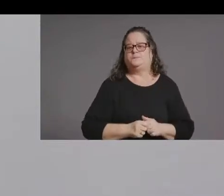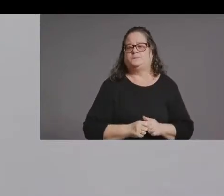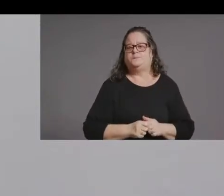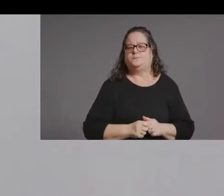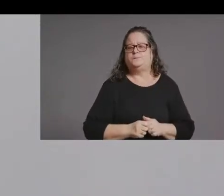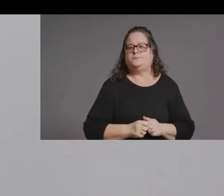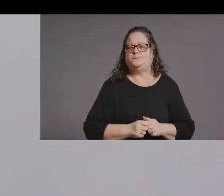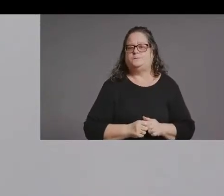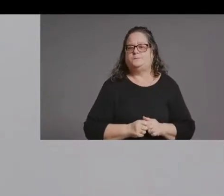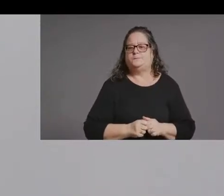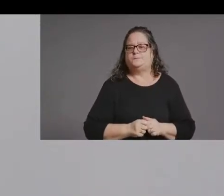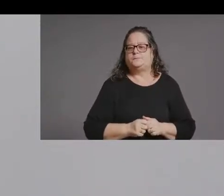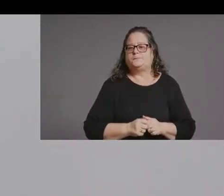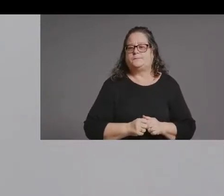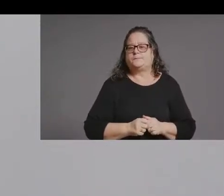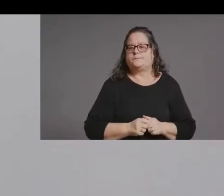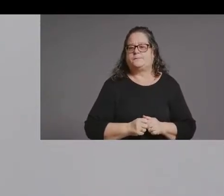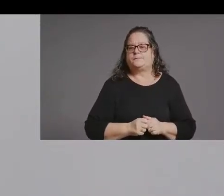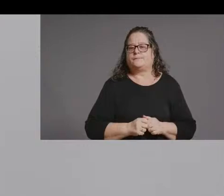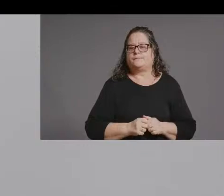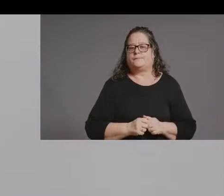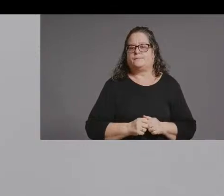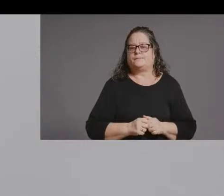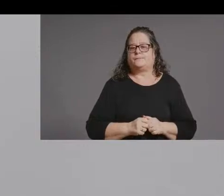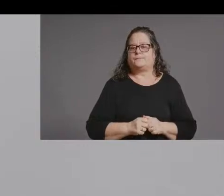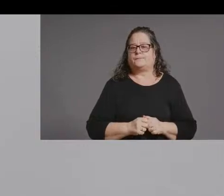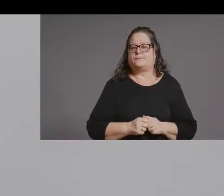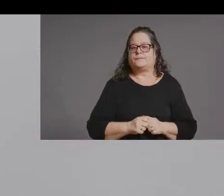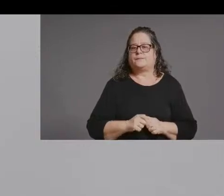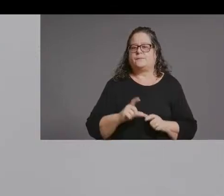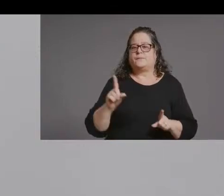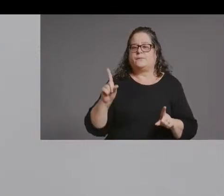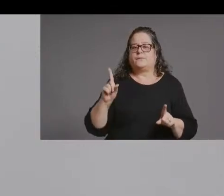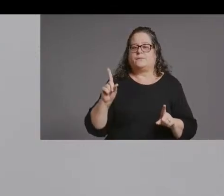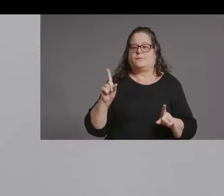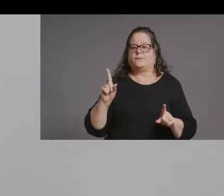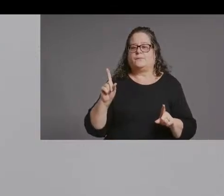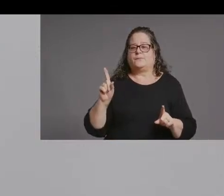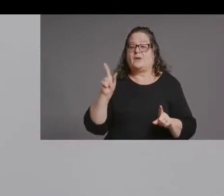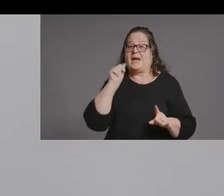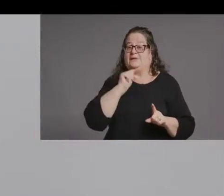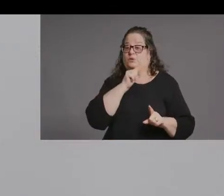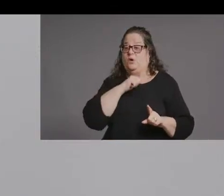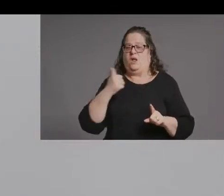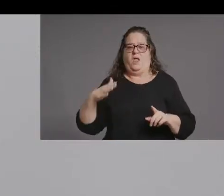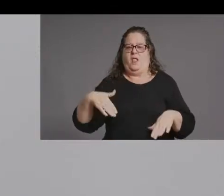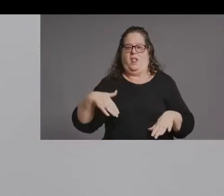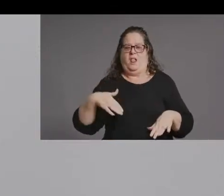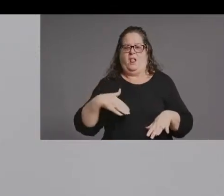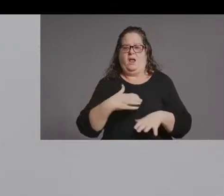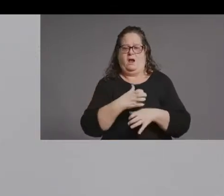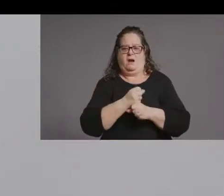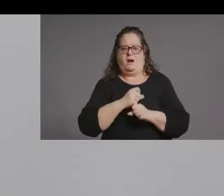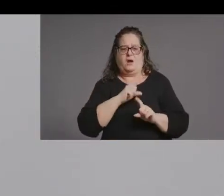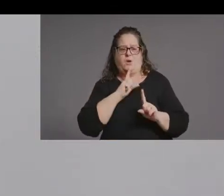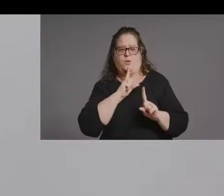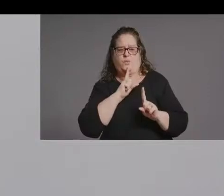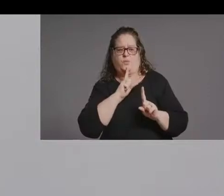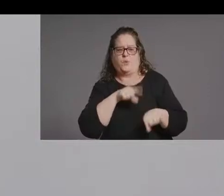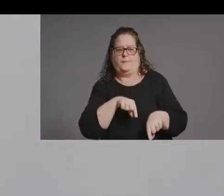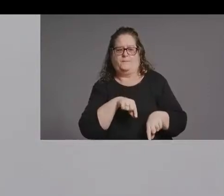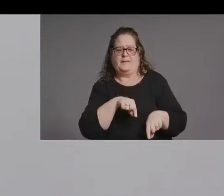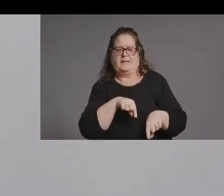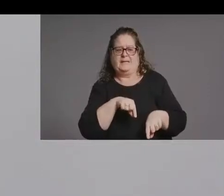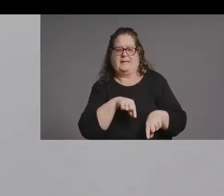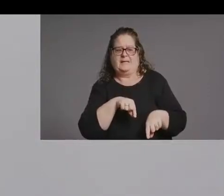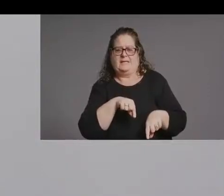So Arizona has not received a report of this type of incident. So especially like after Johnson